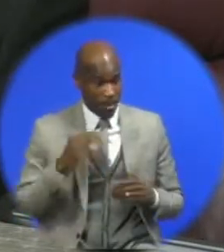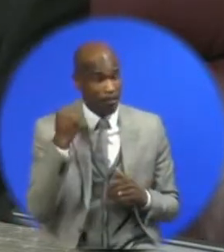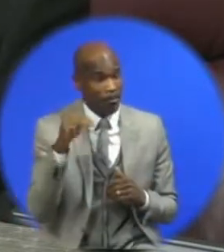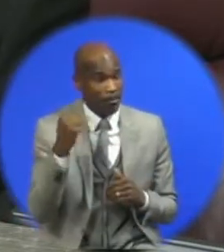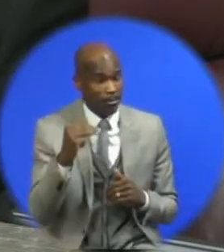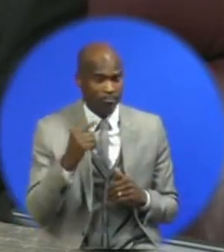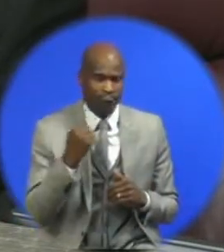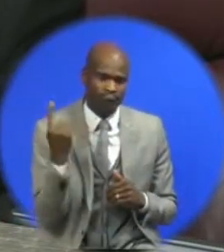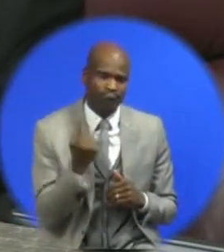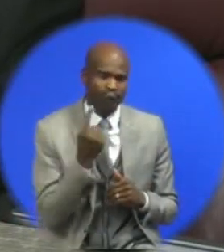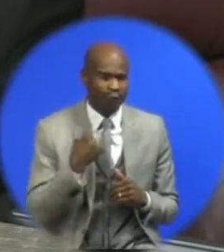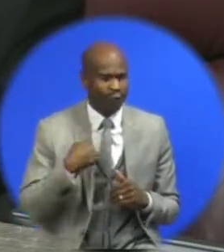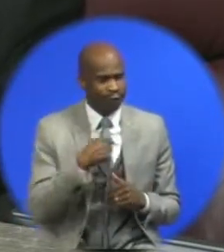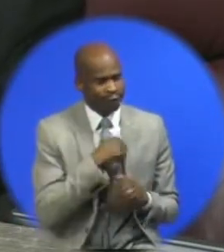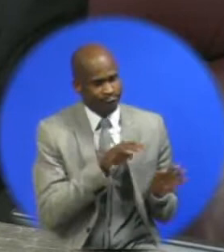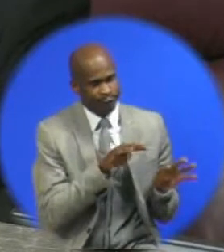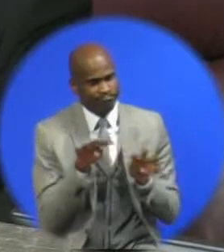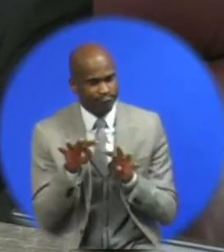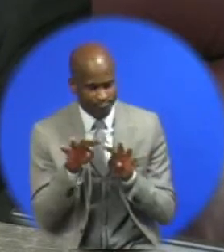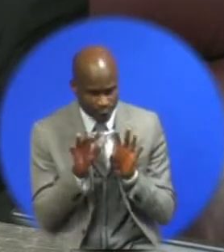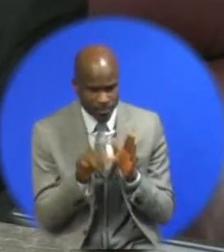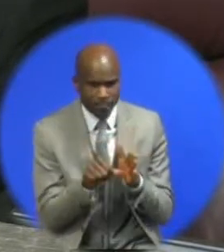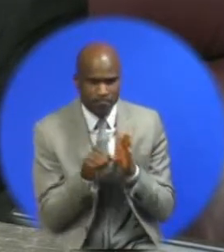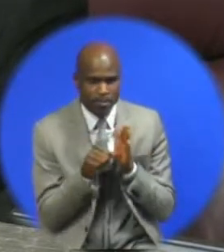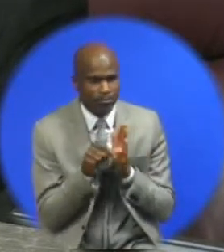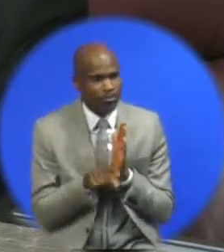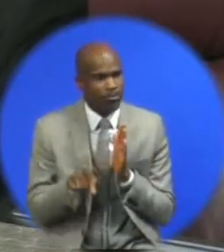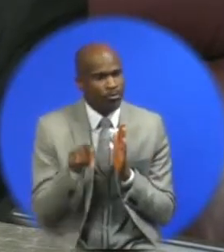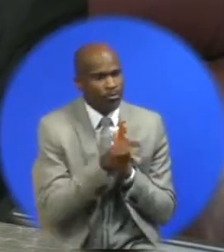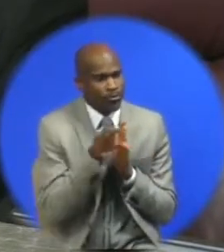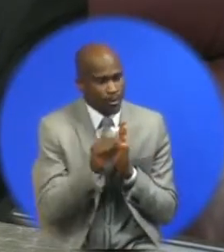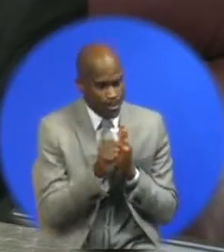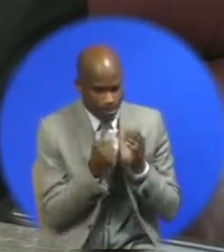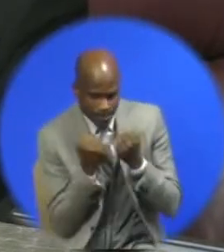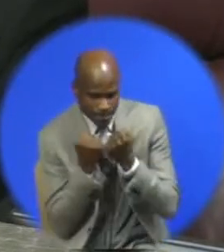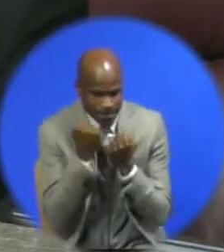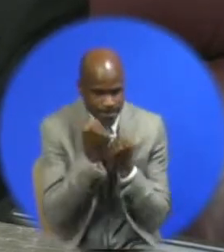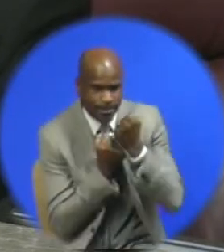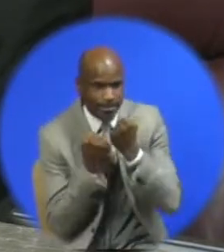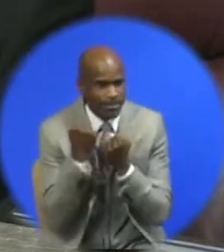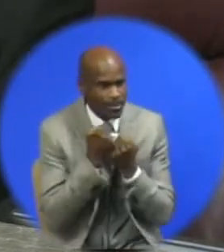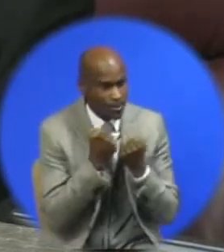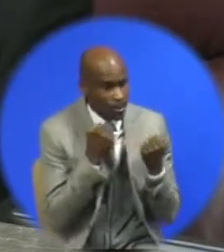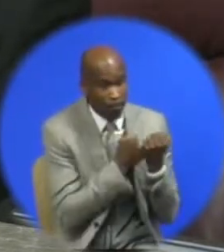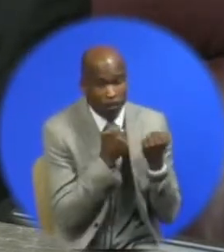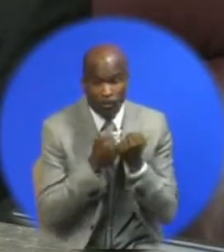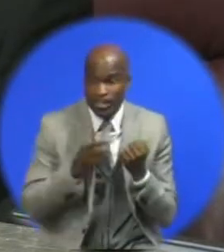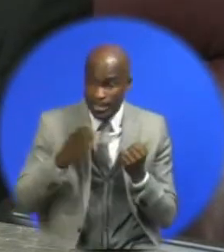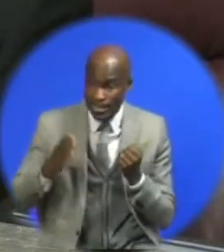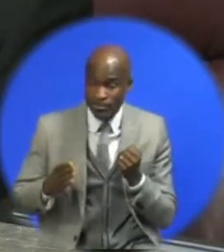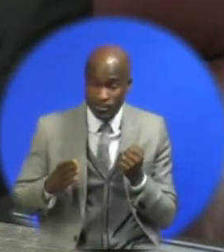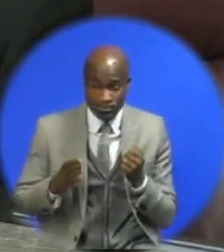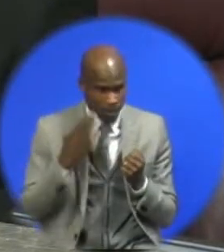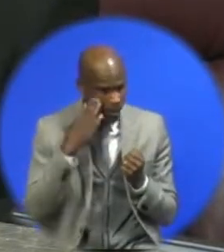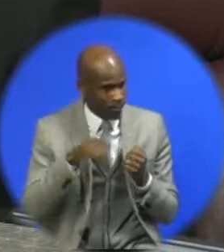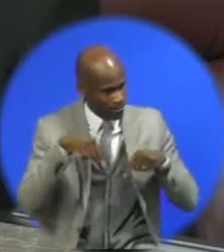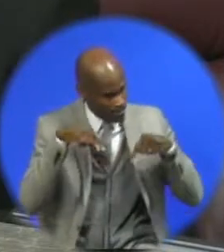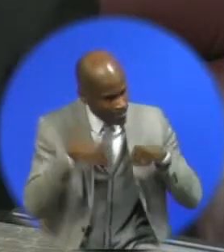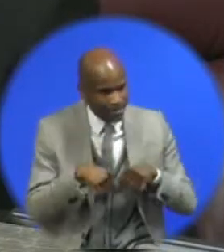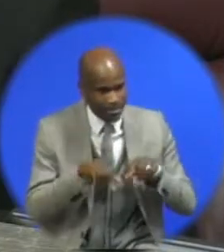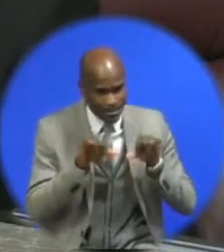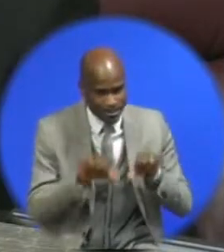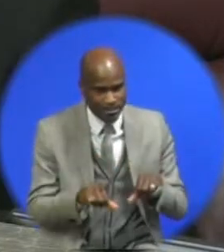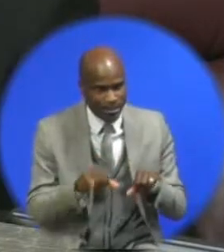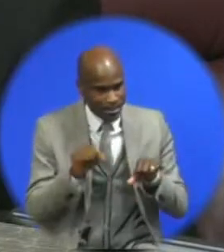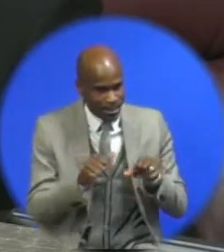impressed by our community's ability to come together to help our neighbors. This is no different, and I know we came